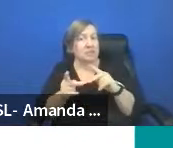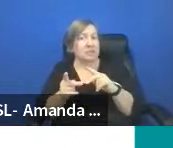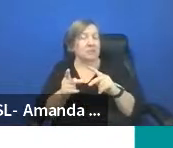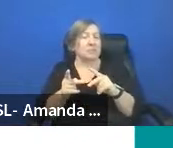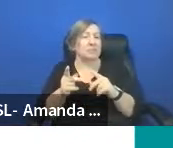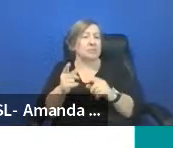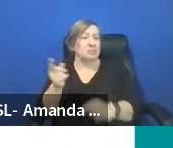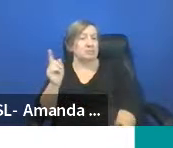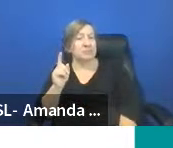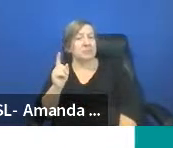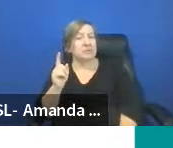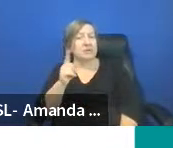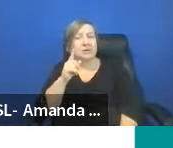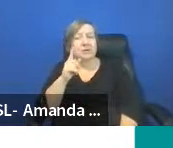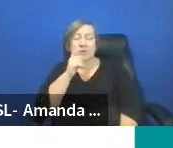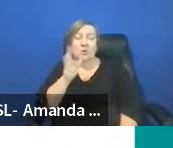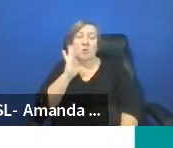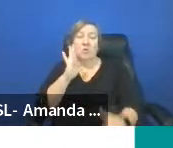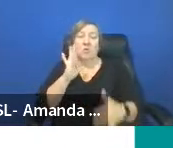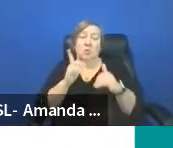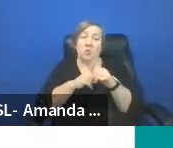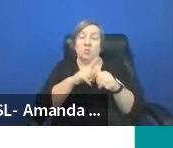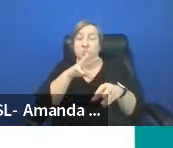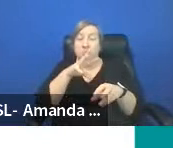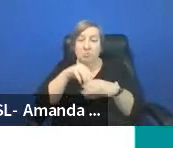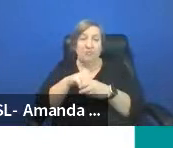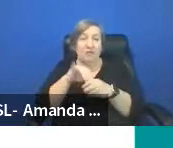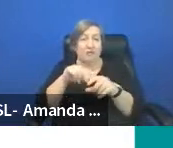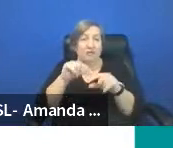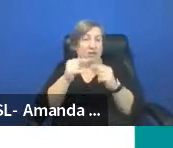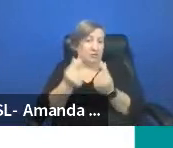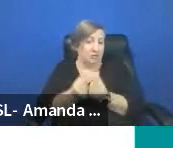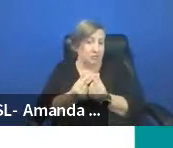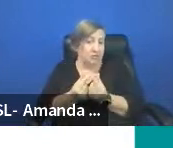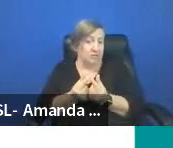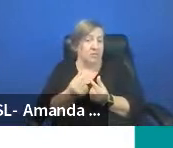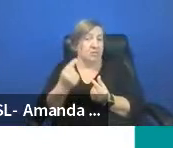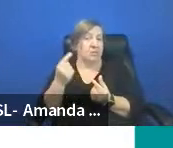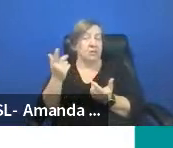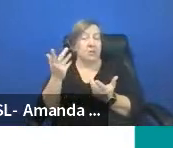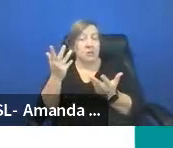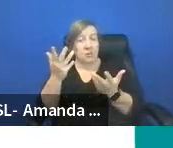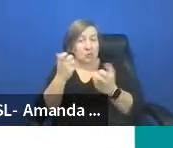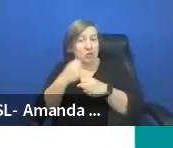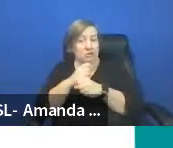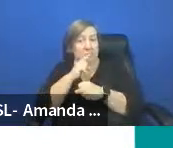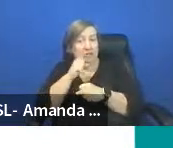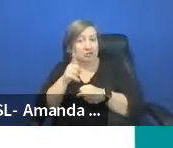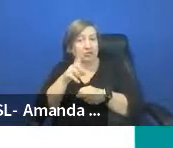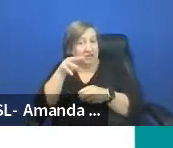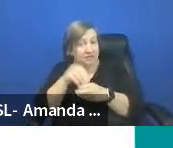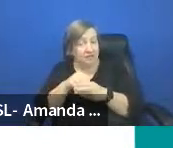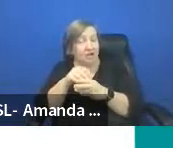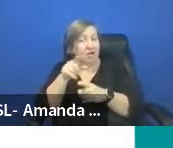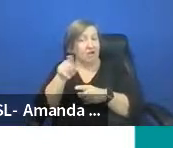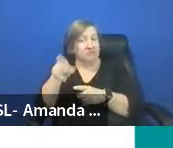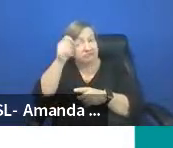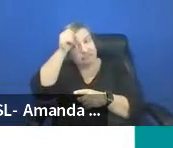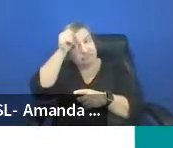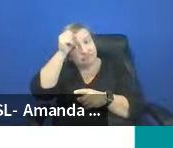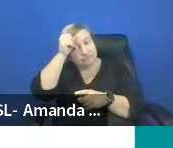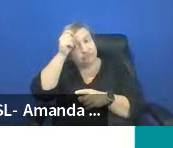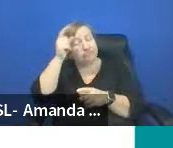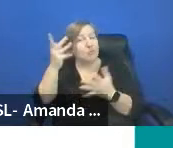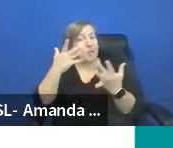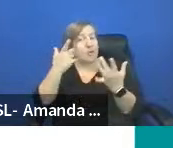were initially involved in those groups that we may want to also ensure are involved in understanding